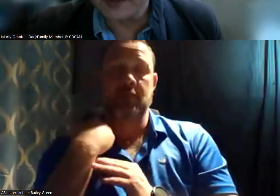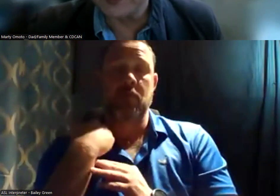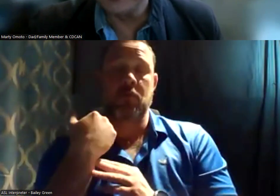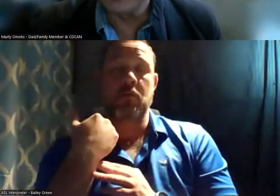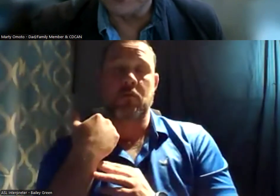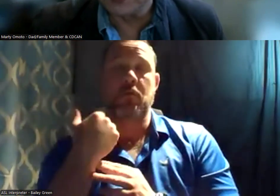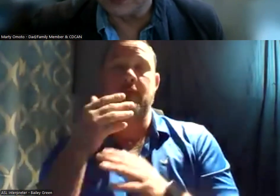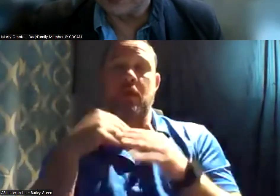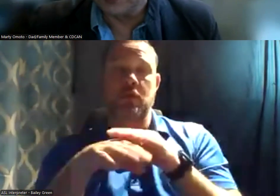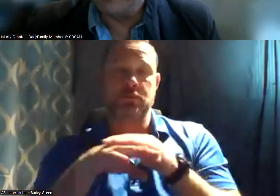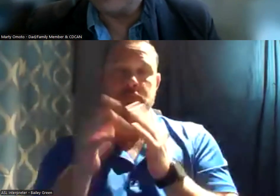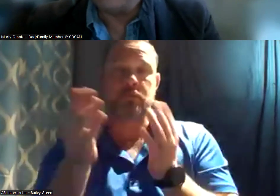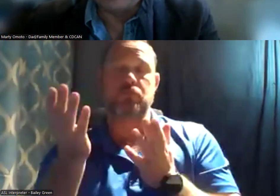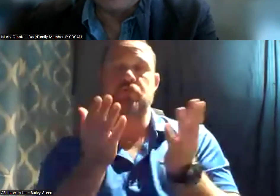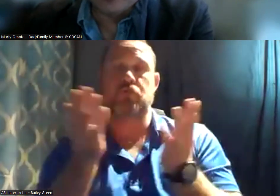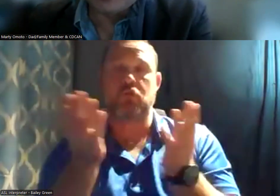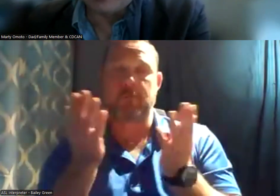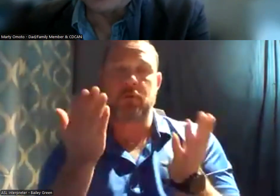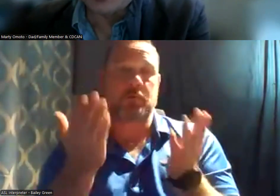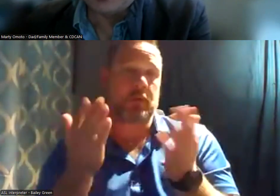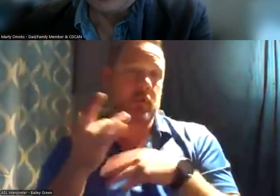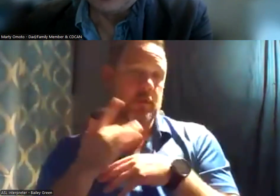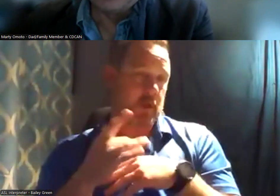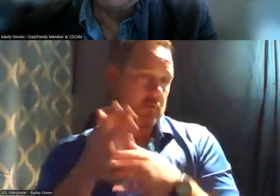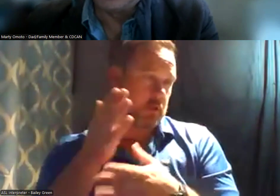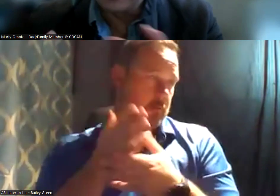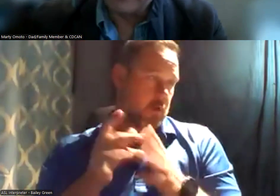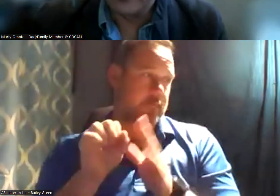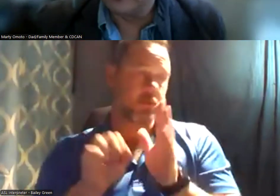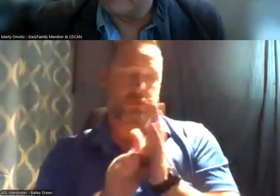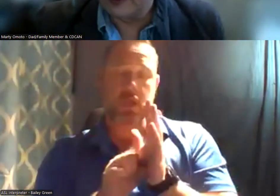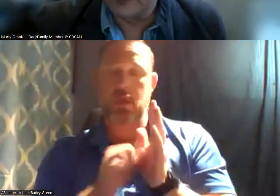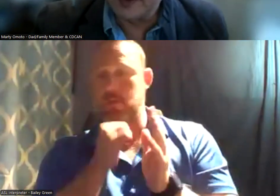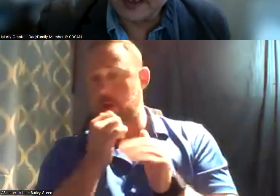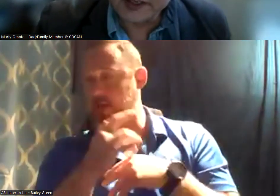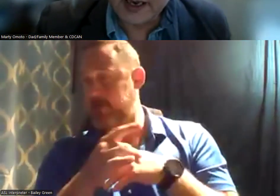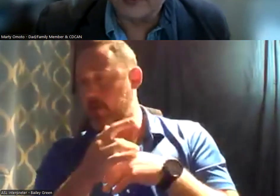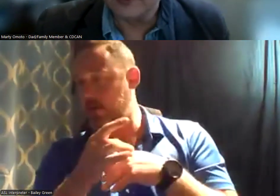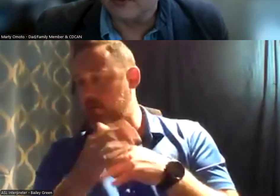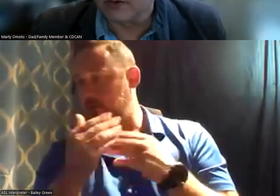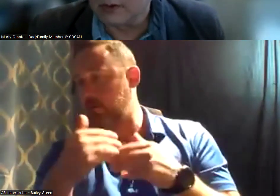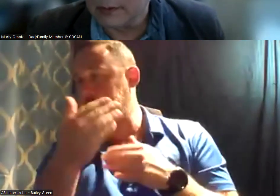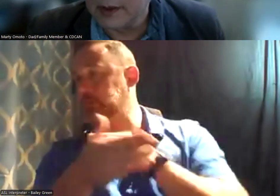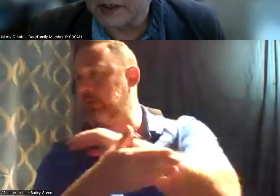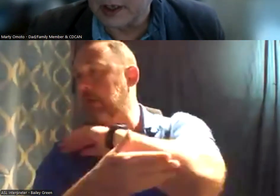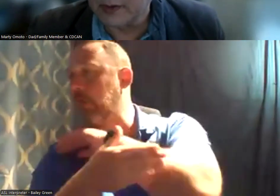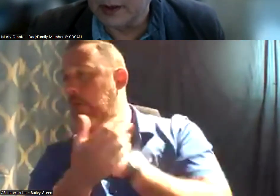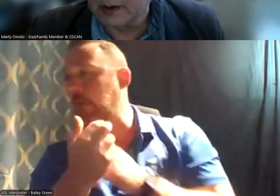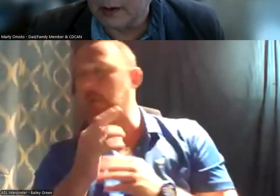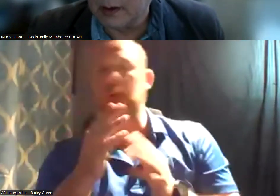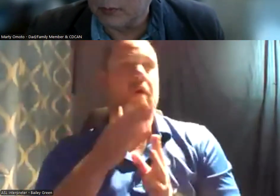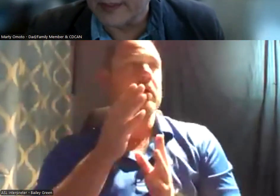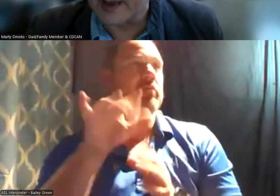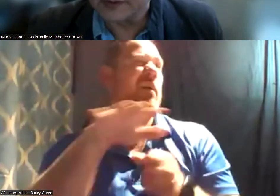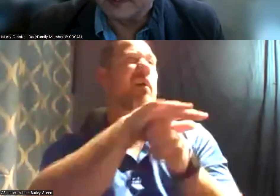of accessing services. It may be available in one part of the state, but not available in the next county or the next